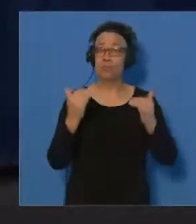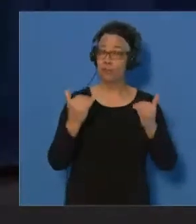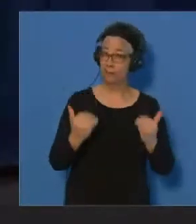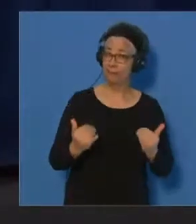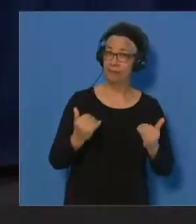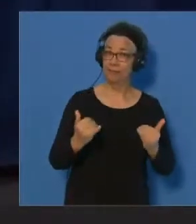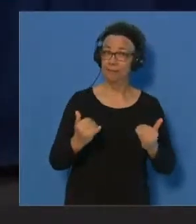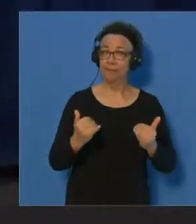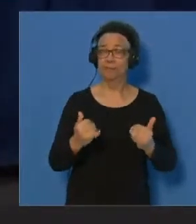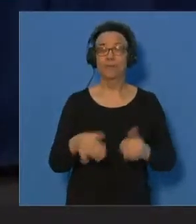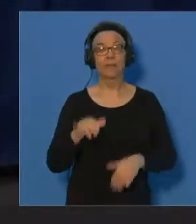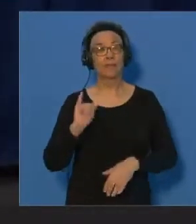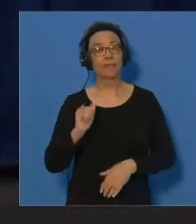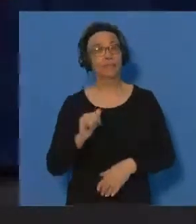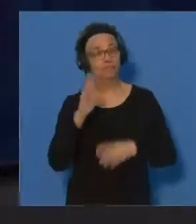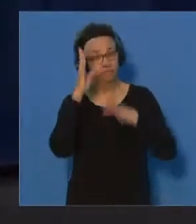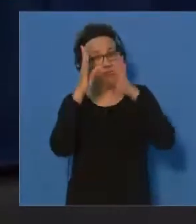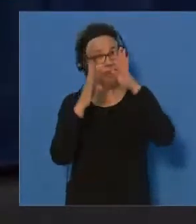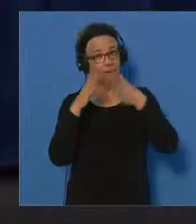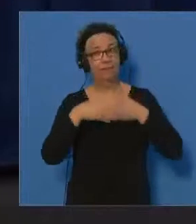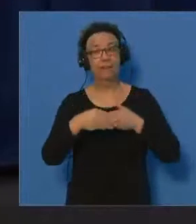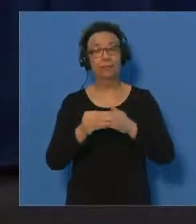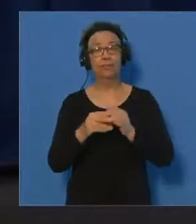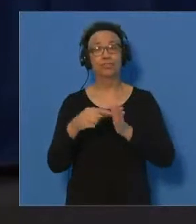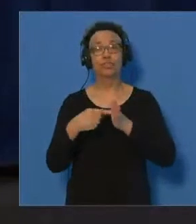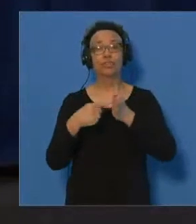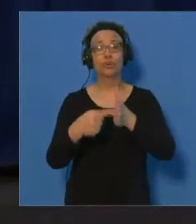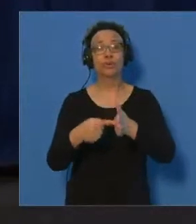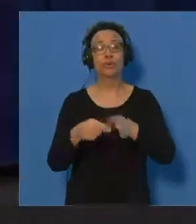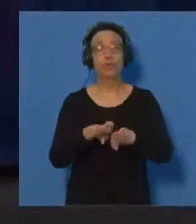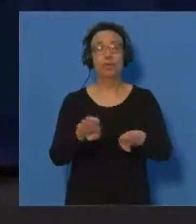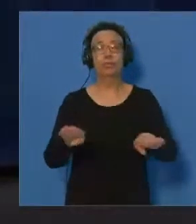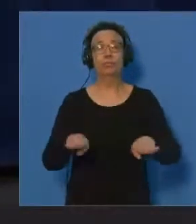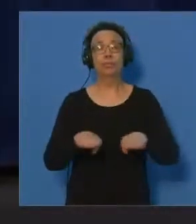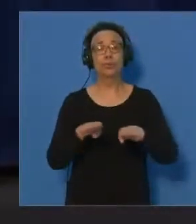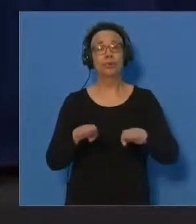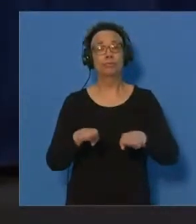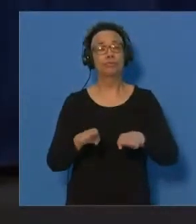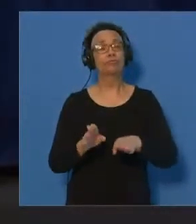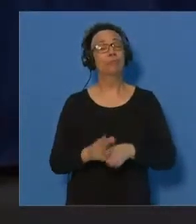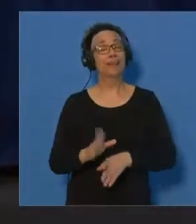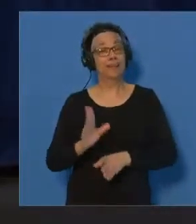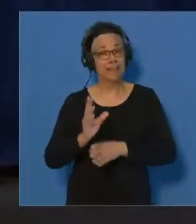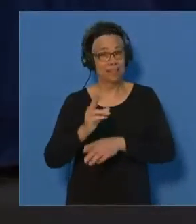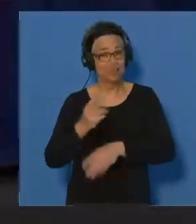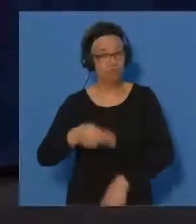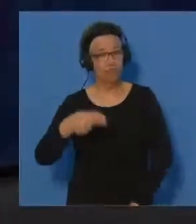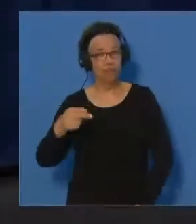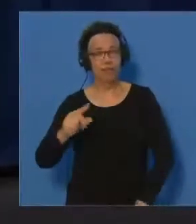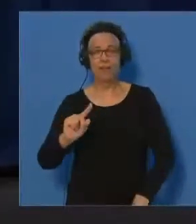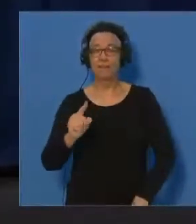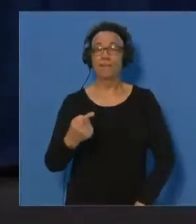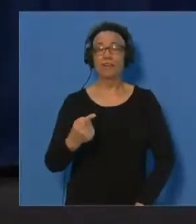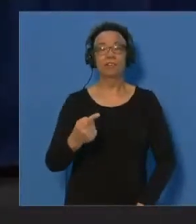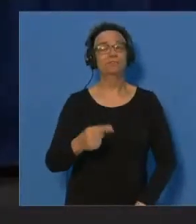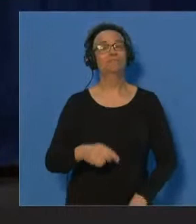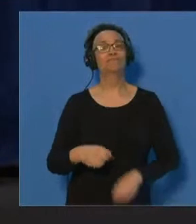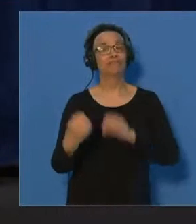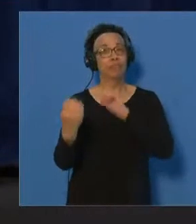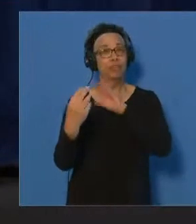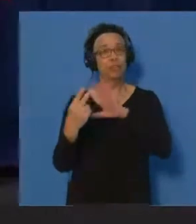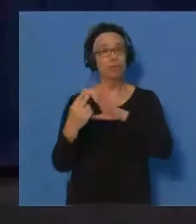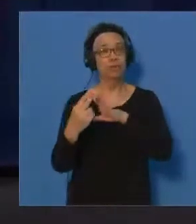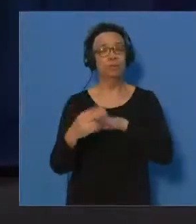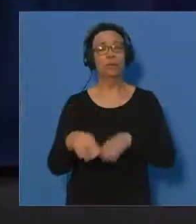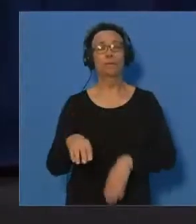that innovation and flexibility was demonstrated, and Bermuda made history as we held the first virtual session of Bermuda's